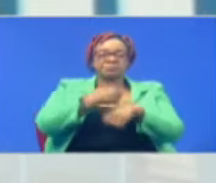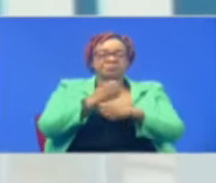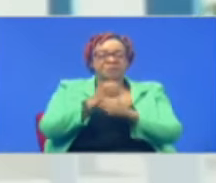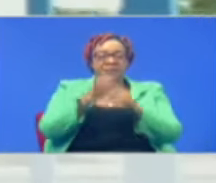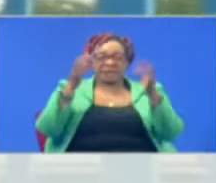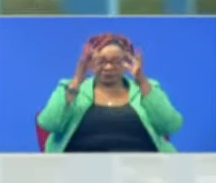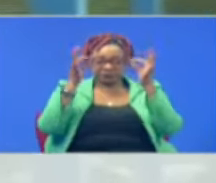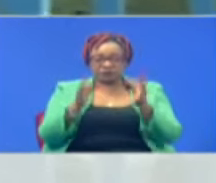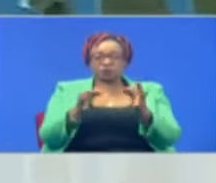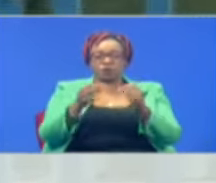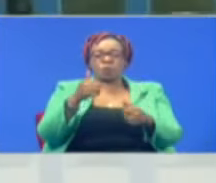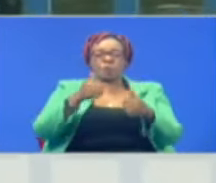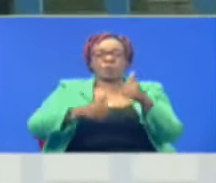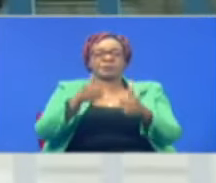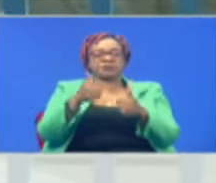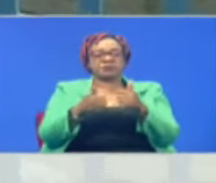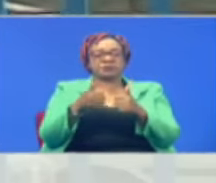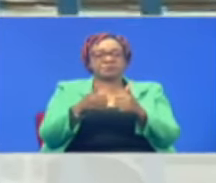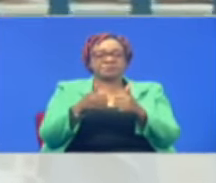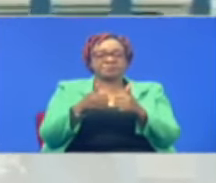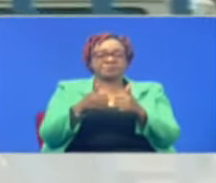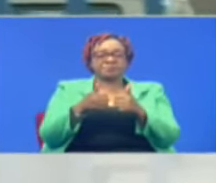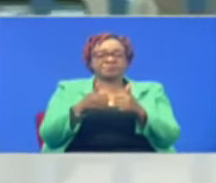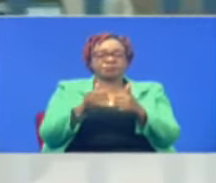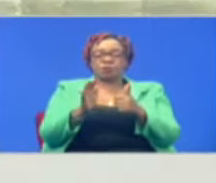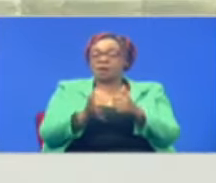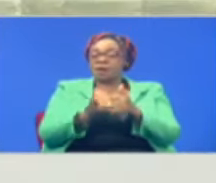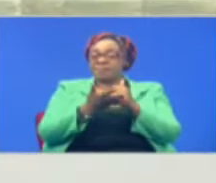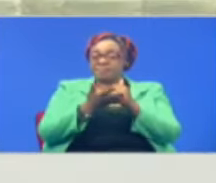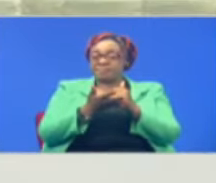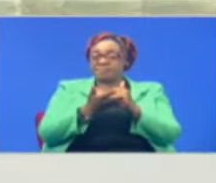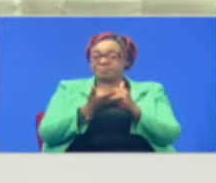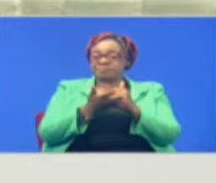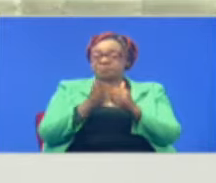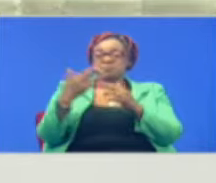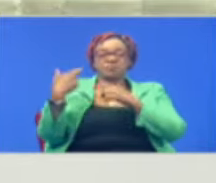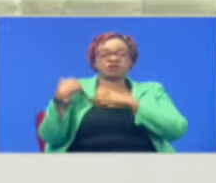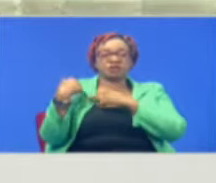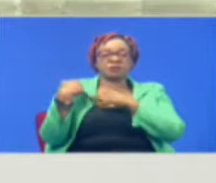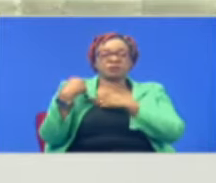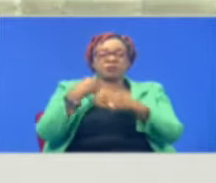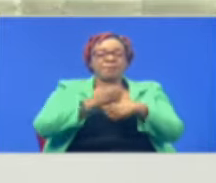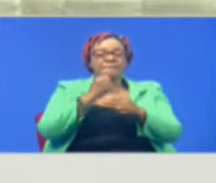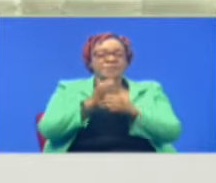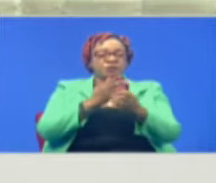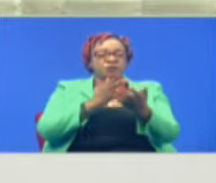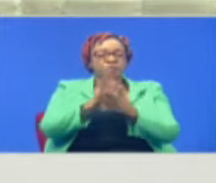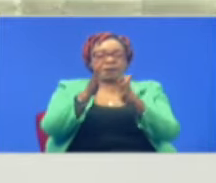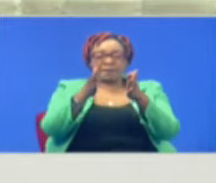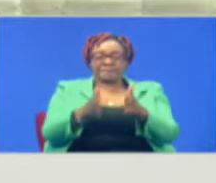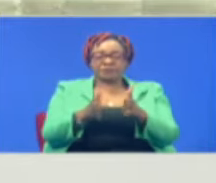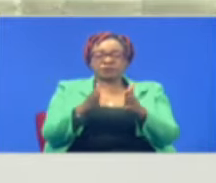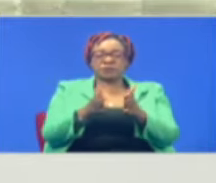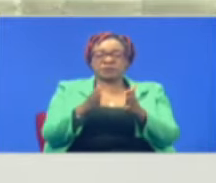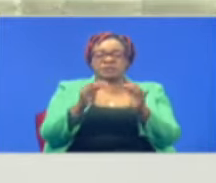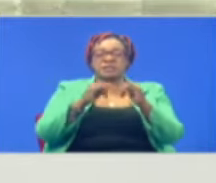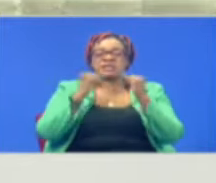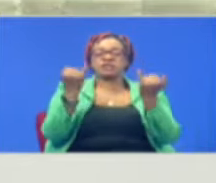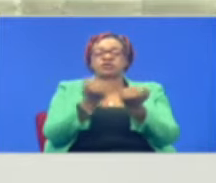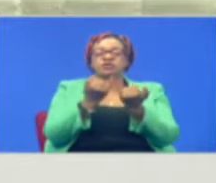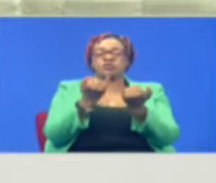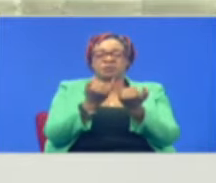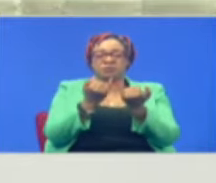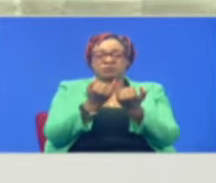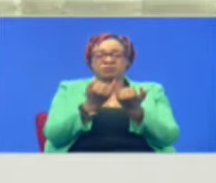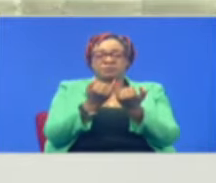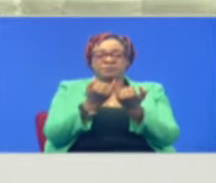which will direct the cabinet secretary in charge to ensure this person is placed in a mental institution. Now, that